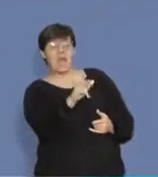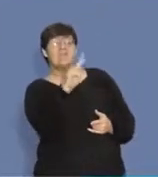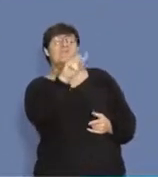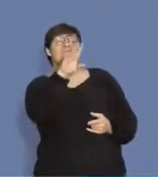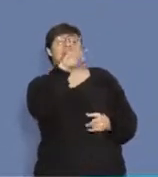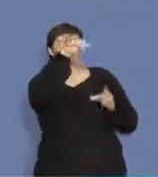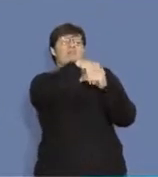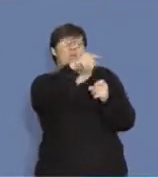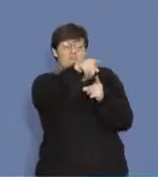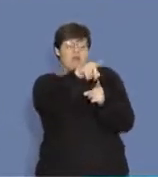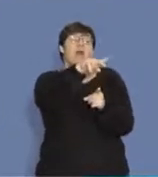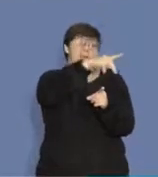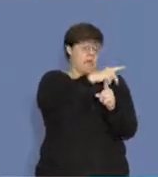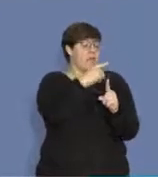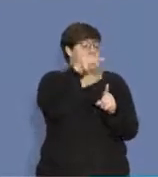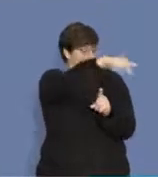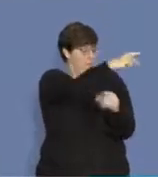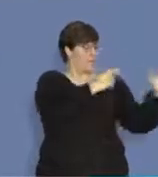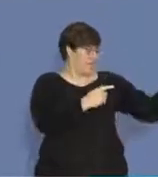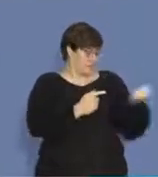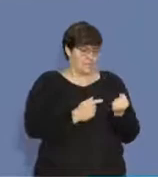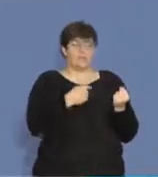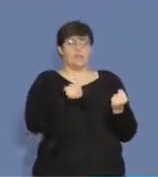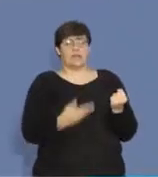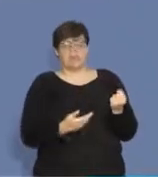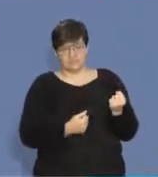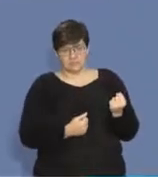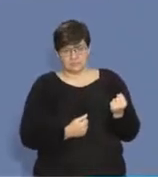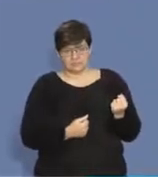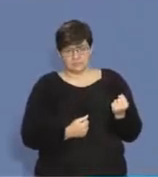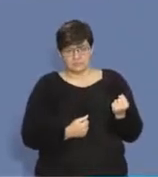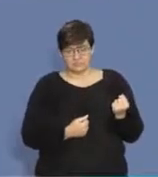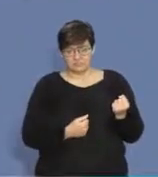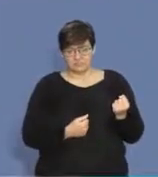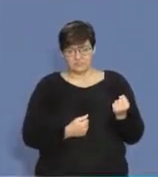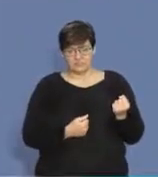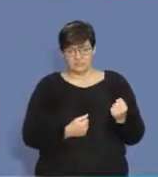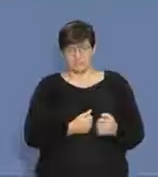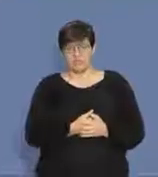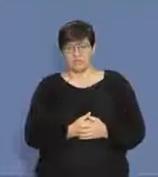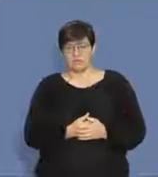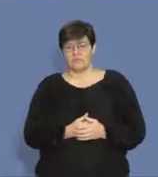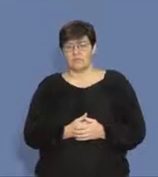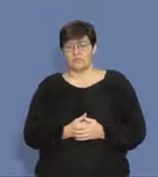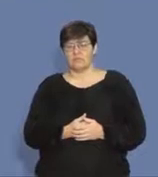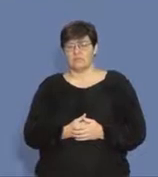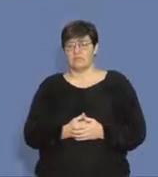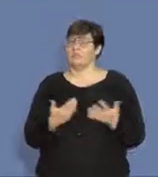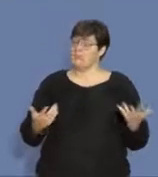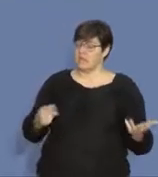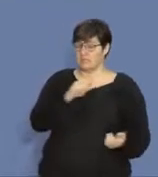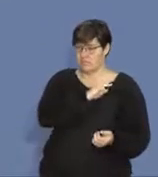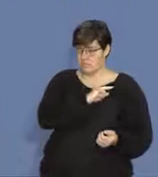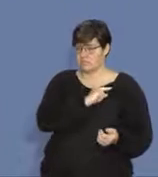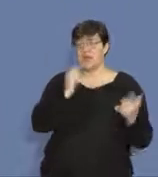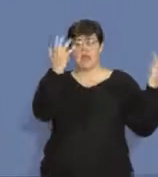expense which was VATable, and it's an expense on which we can claim back the VAT. Therefore, we do our